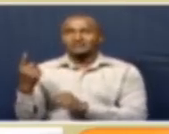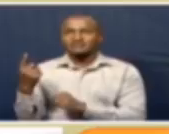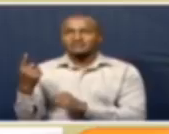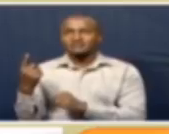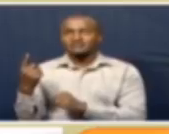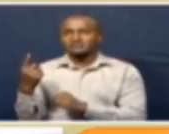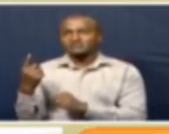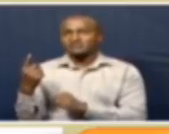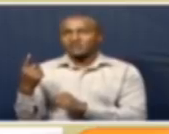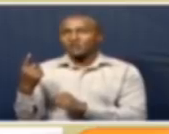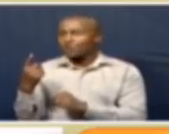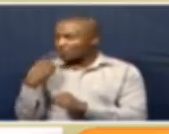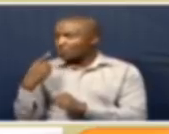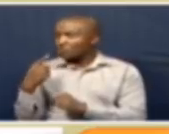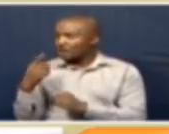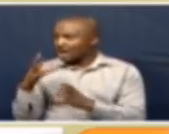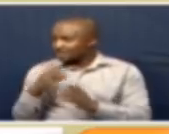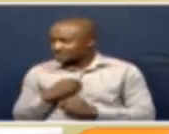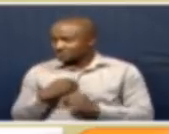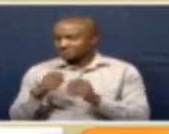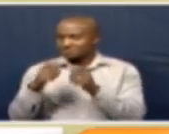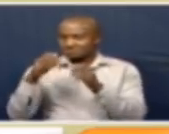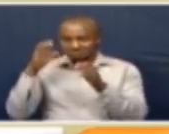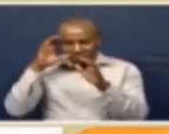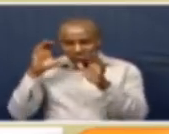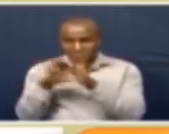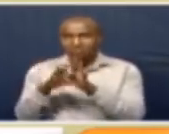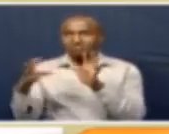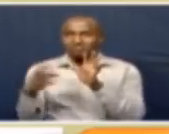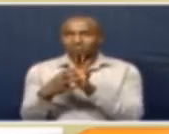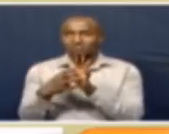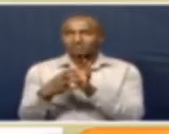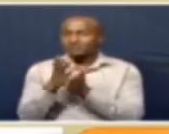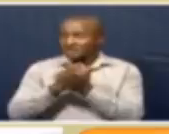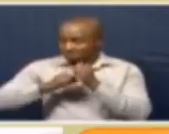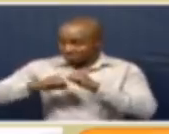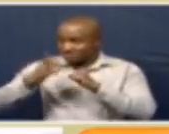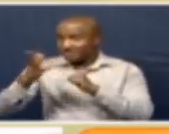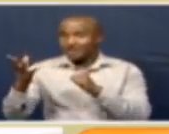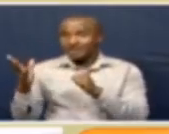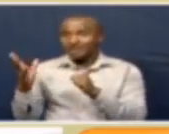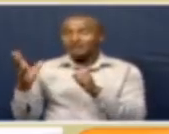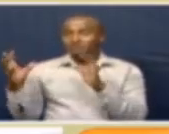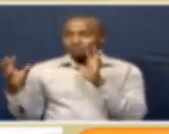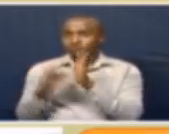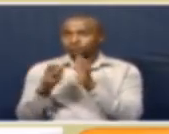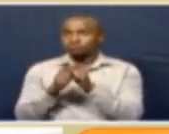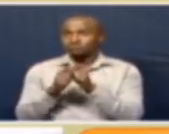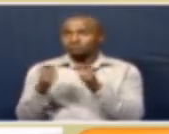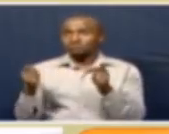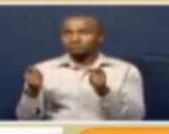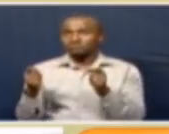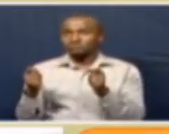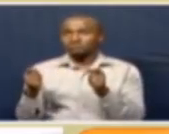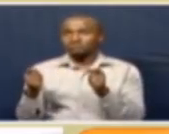who accept to be featured in these magazine covers, the high profile people, you're getting featured in a magazine cover whereby